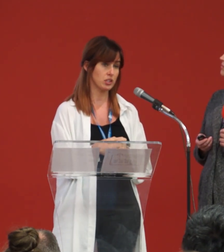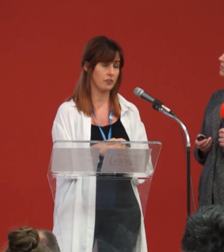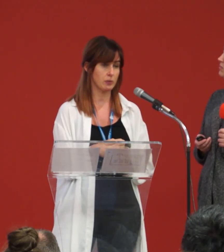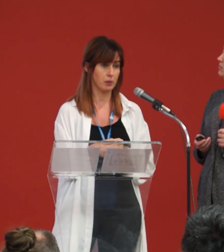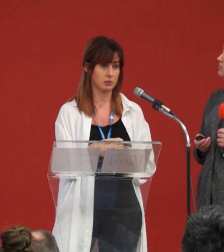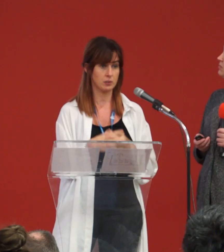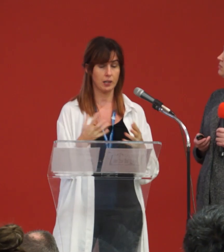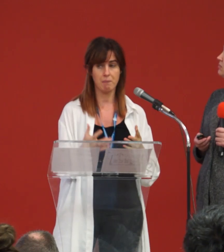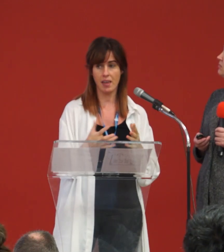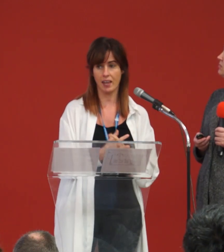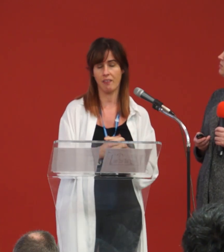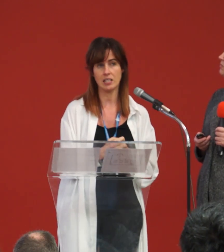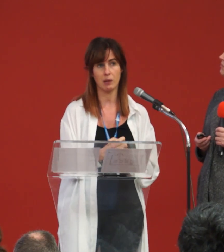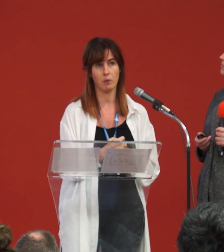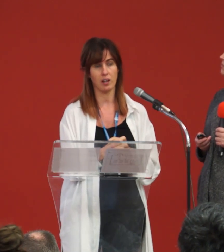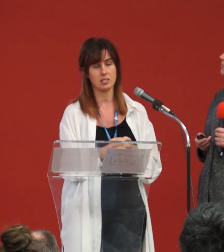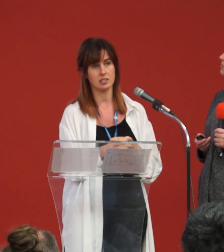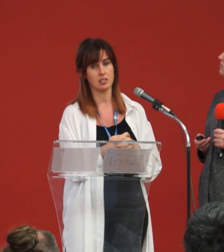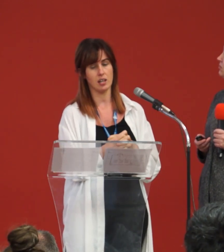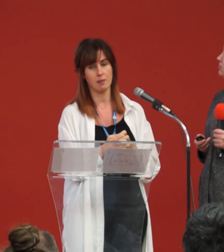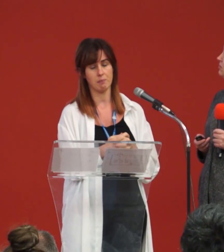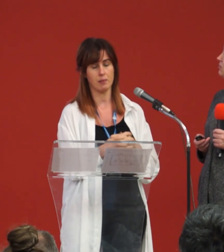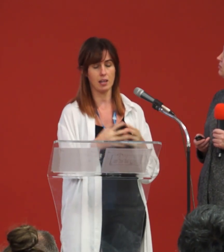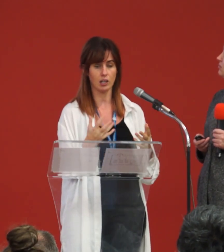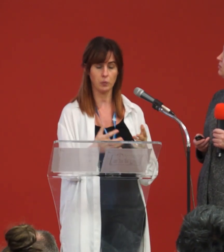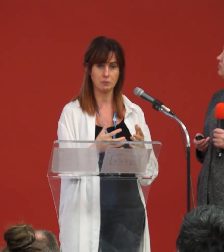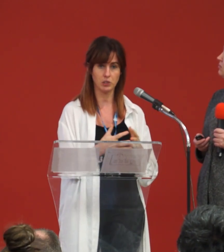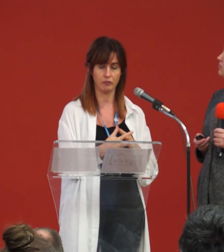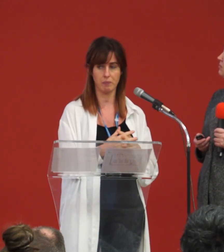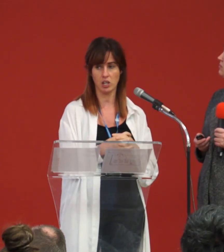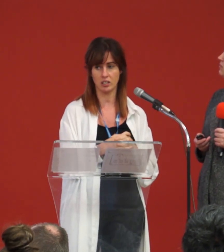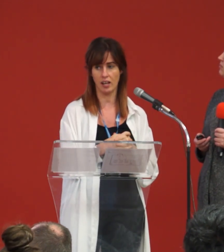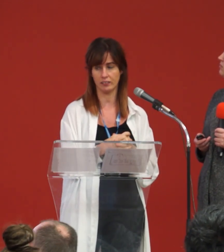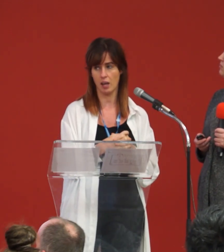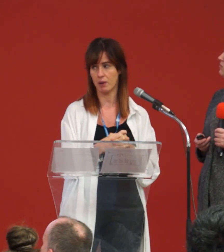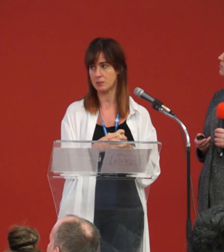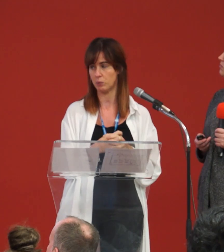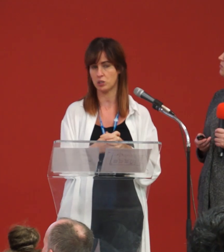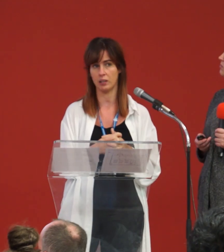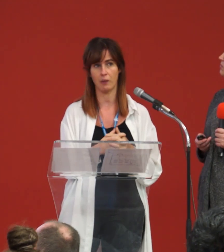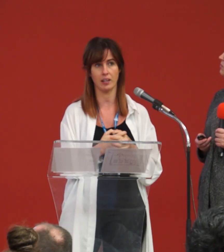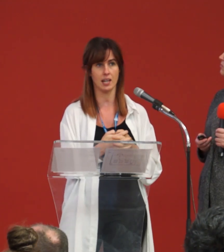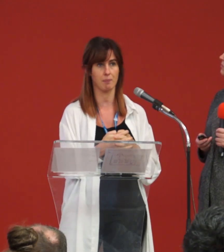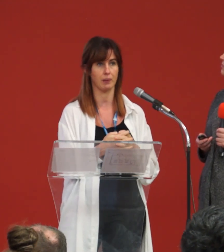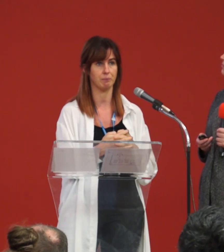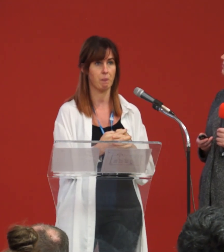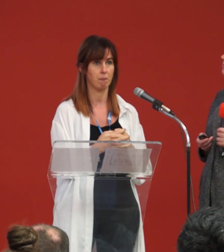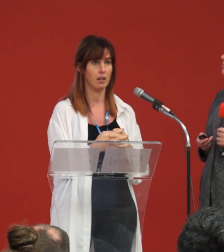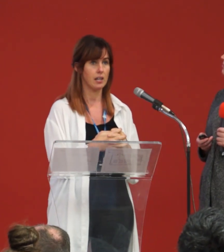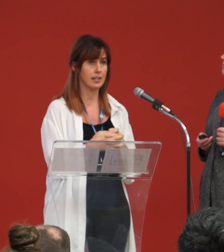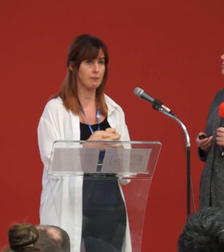as positive as we can make it, and that's why we wanted to include as much information in the healthcare passport to allow that to